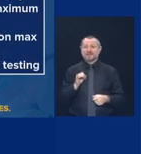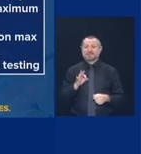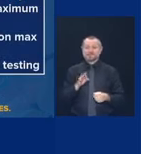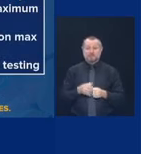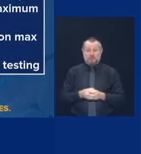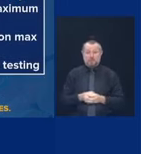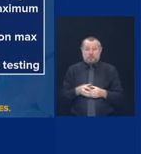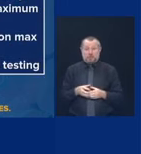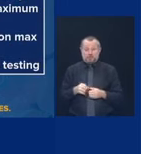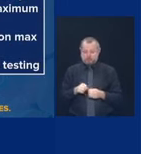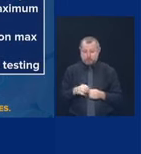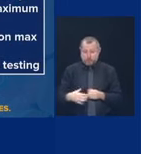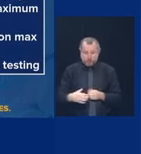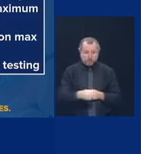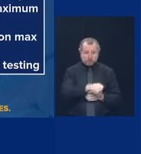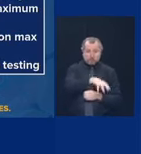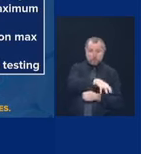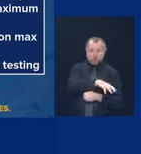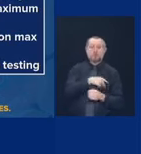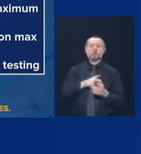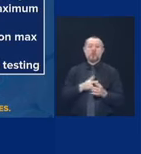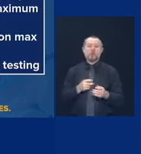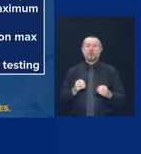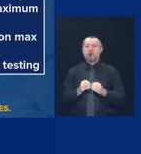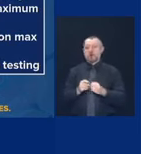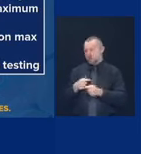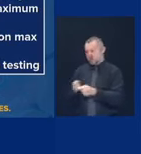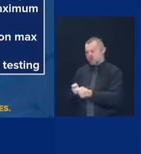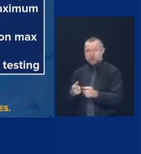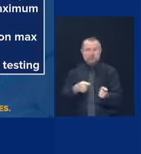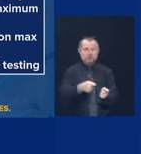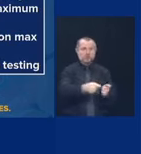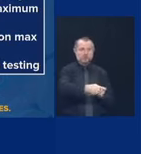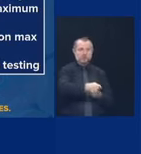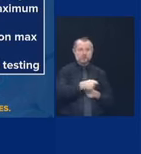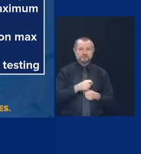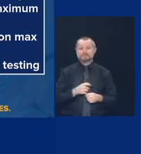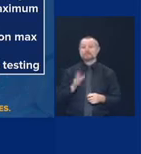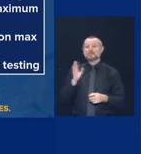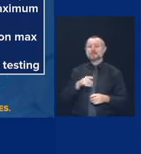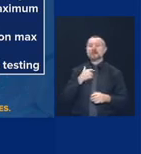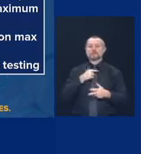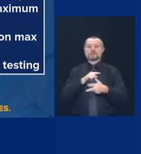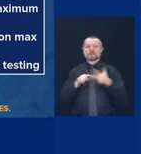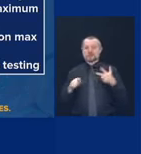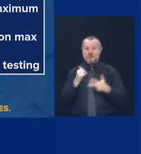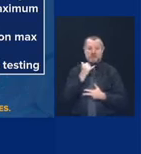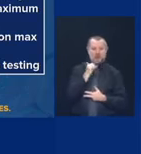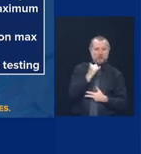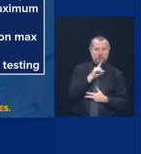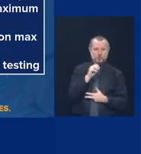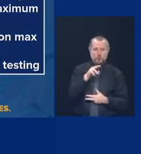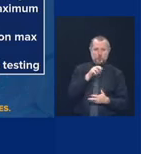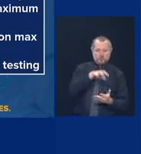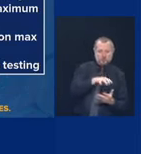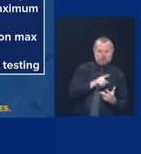right? 3 levels of action: yellow zone, orange zone, red